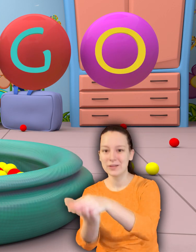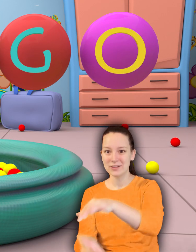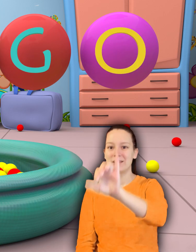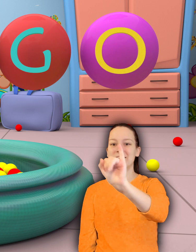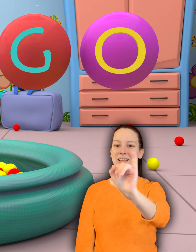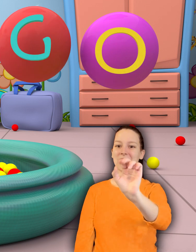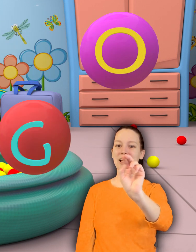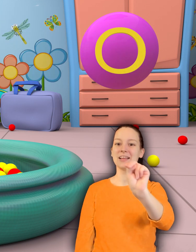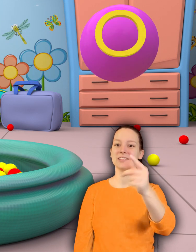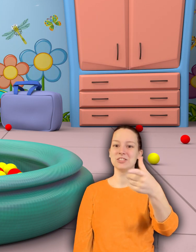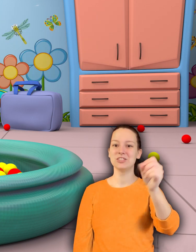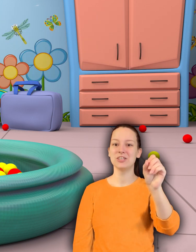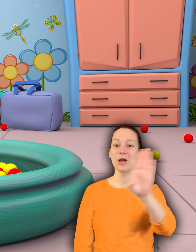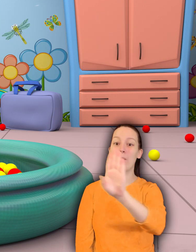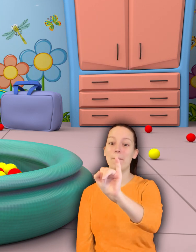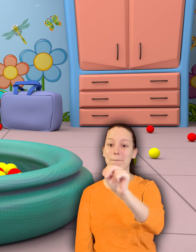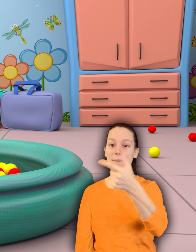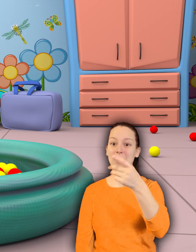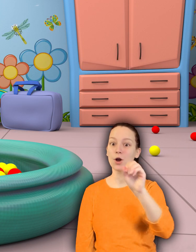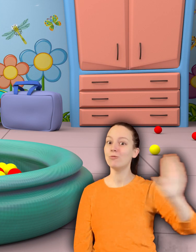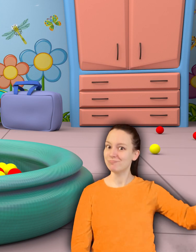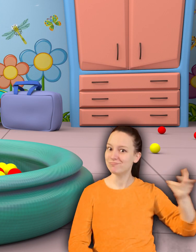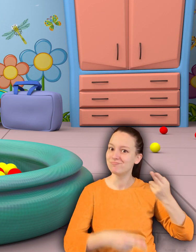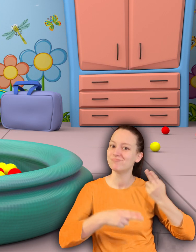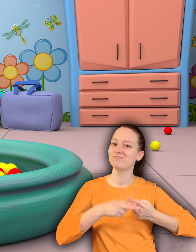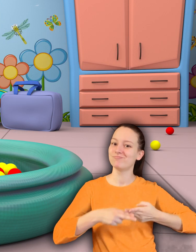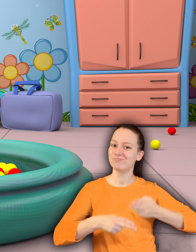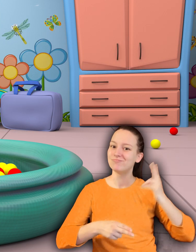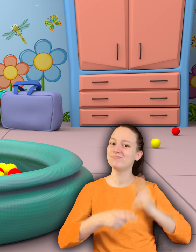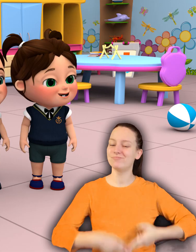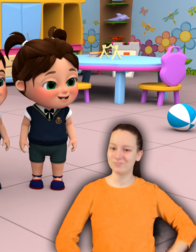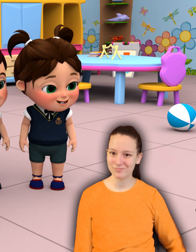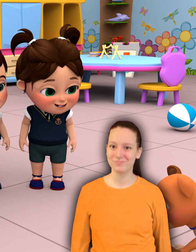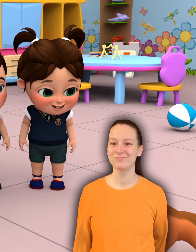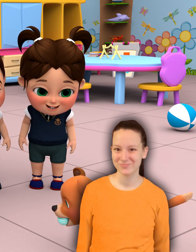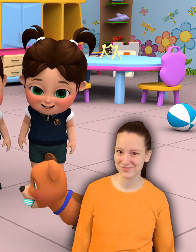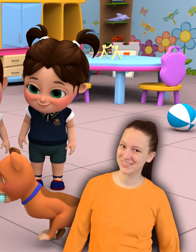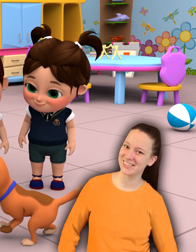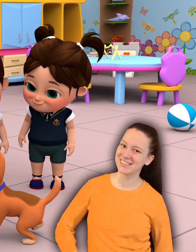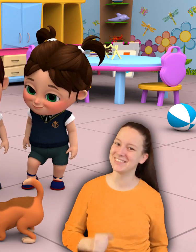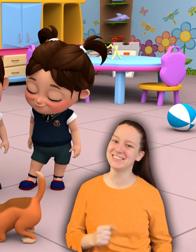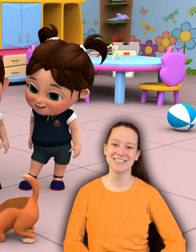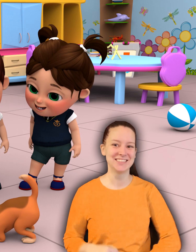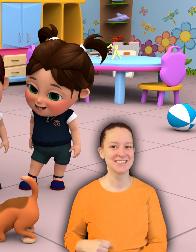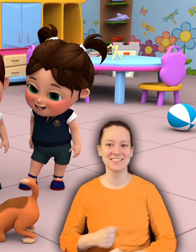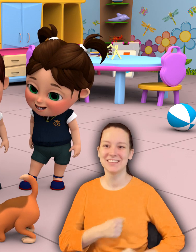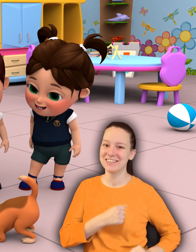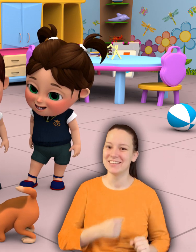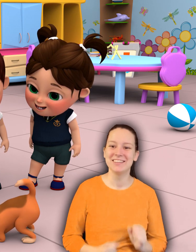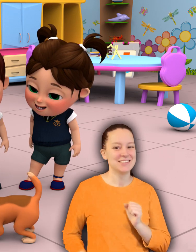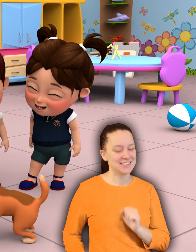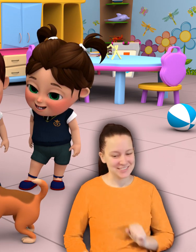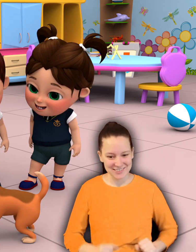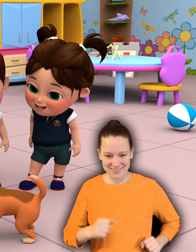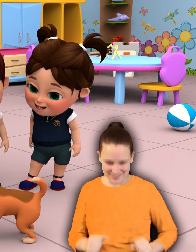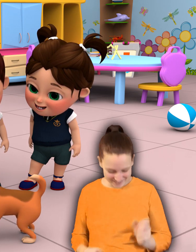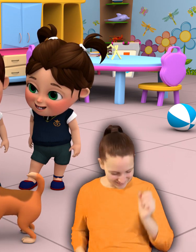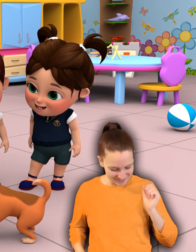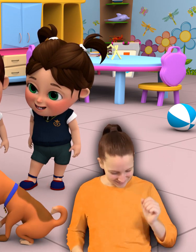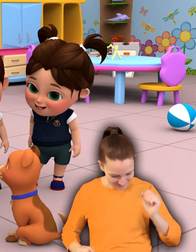i-n-g-o i-n-g-o and Bingo was his name-o ha